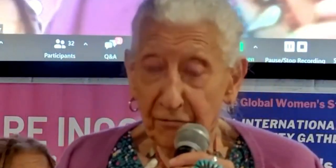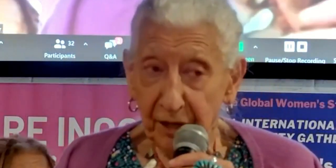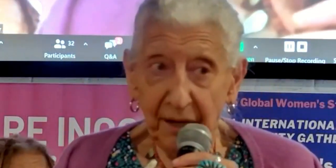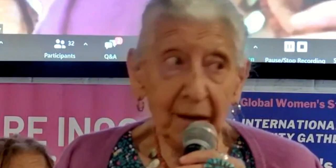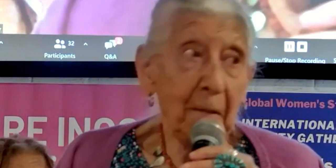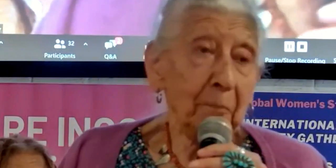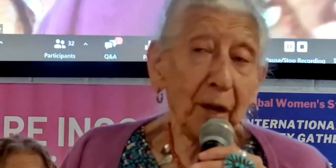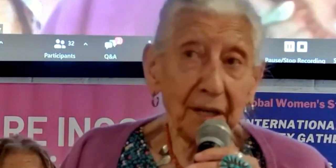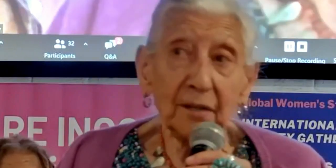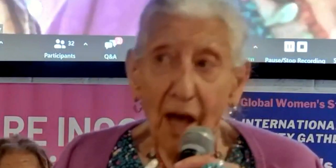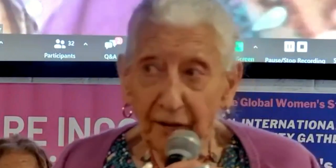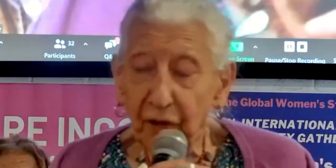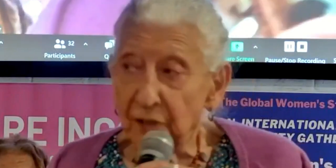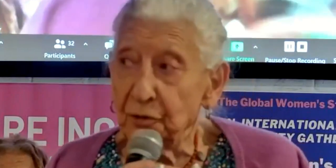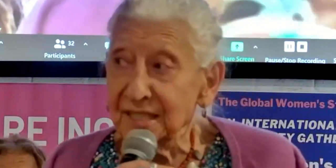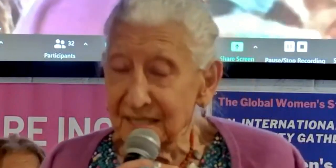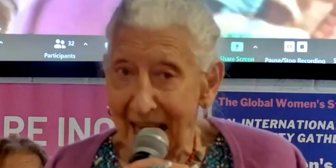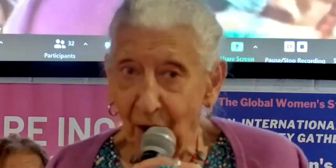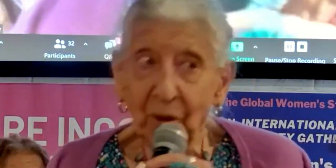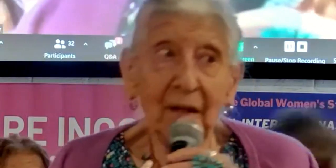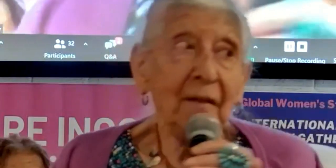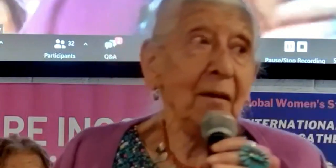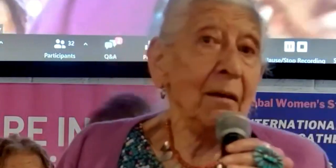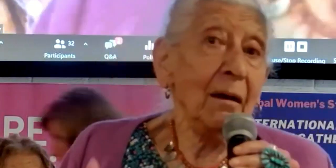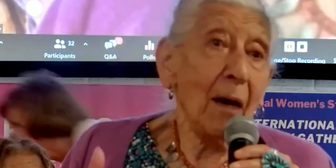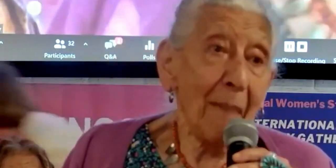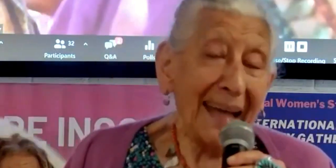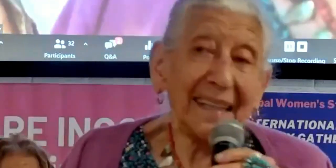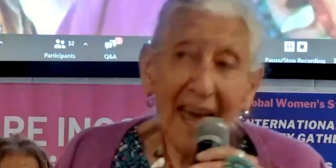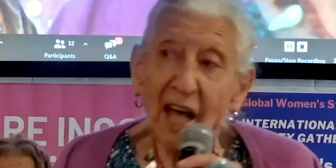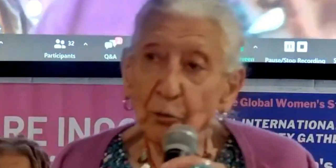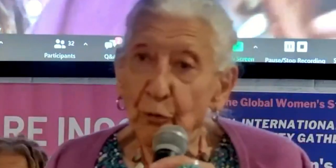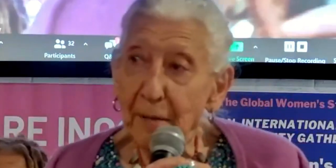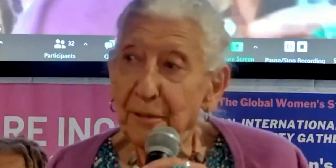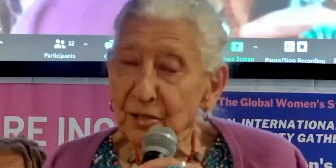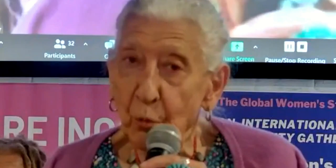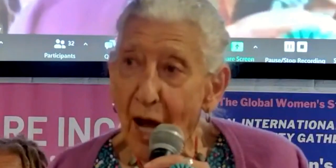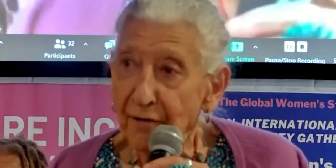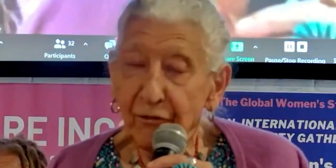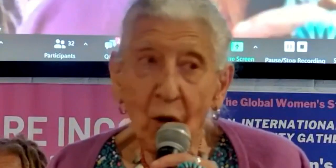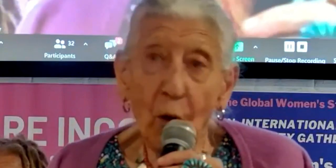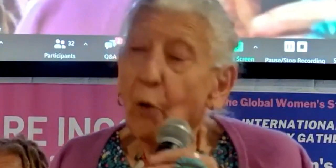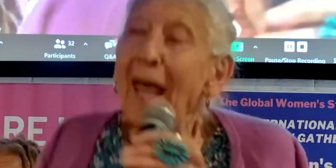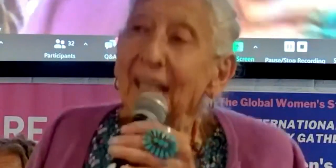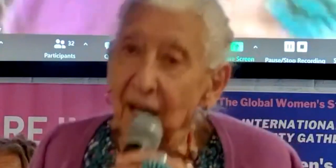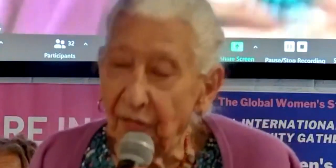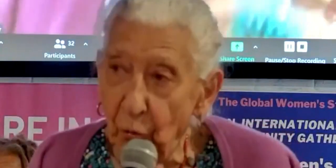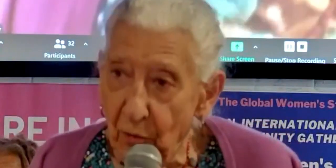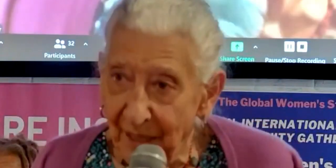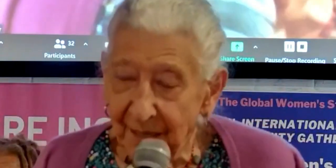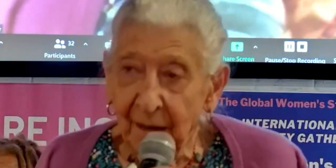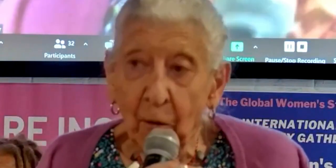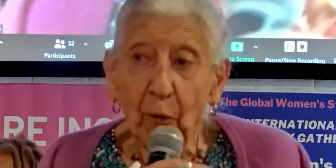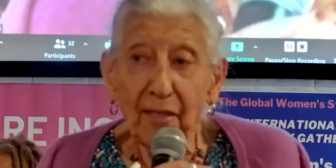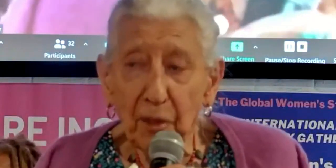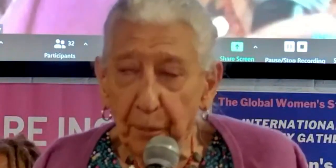in every. But in a lot of countries now, a man cannot rape his wife or any other